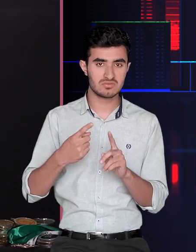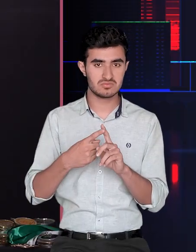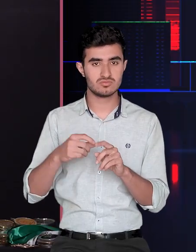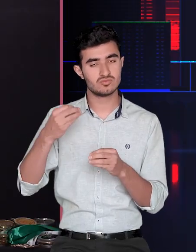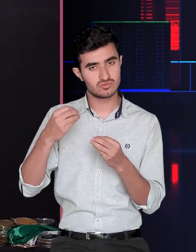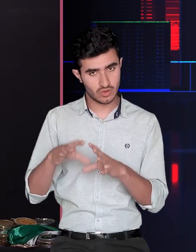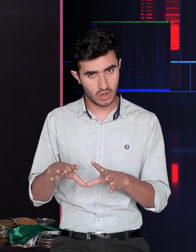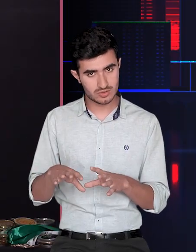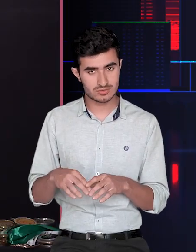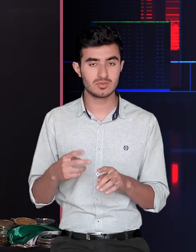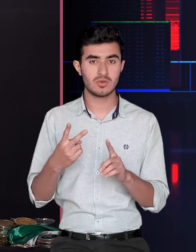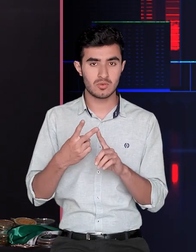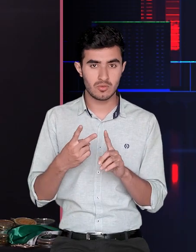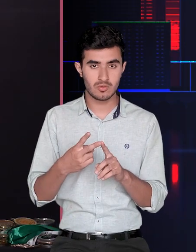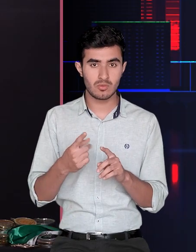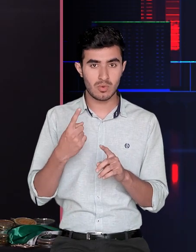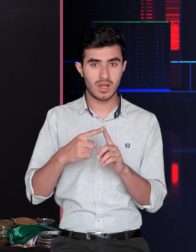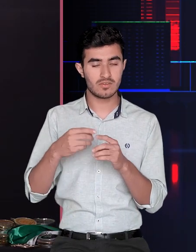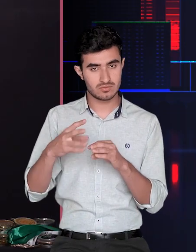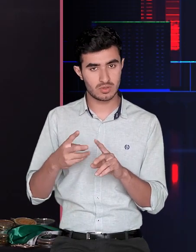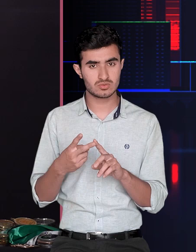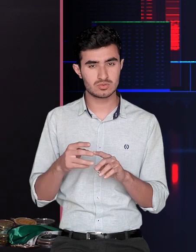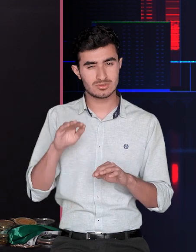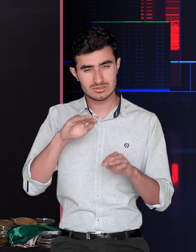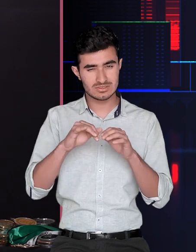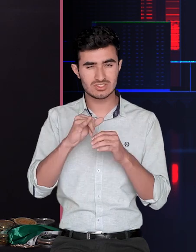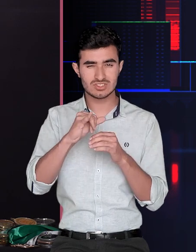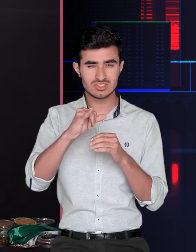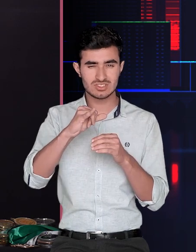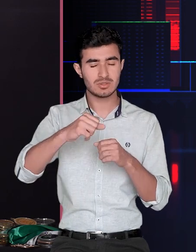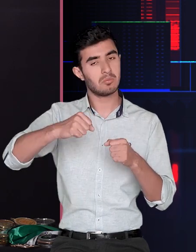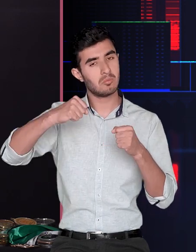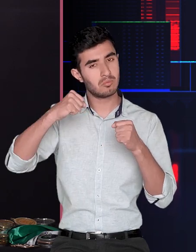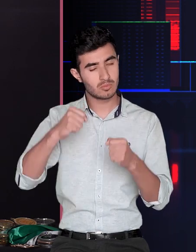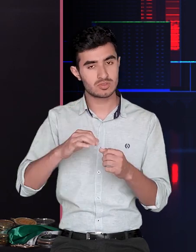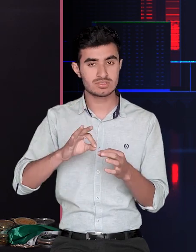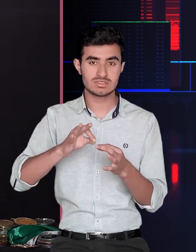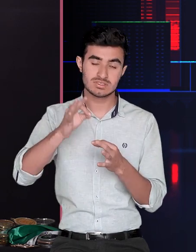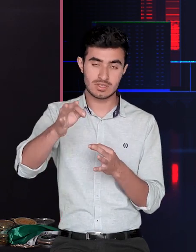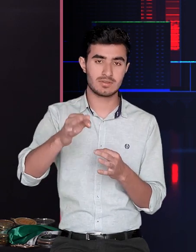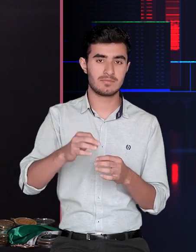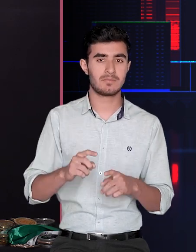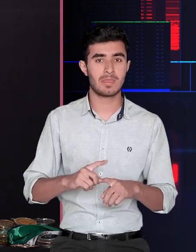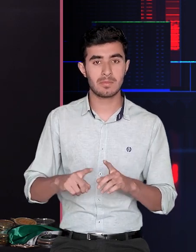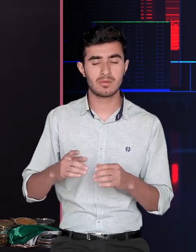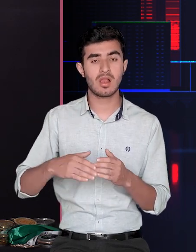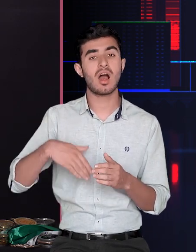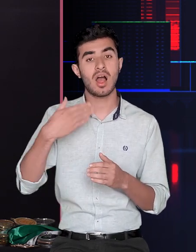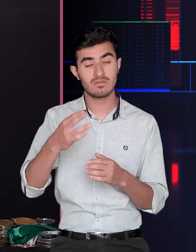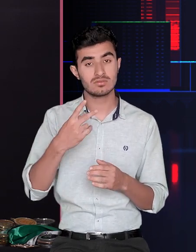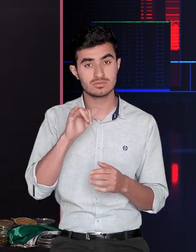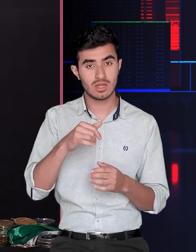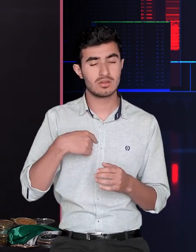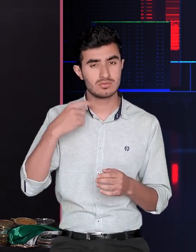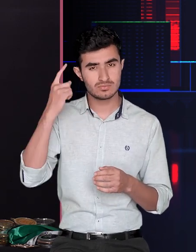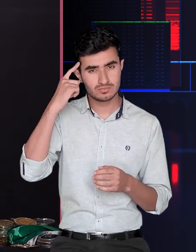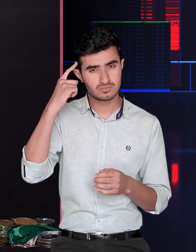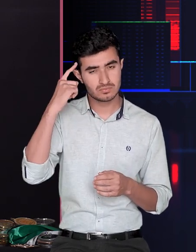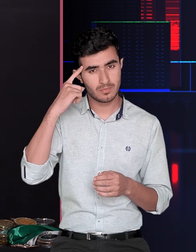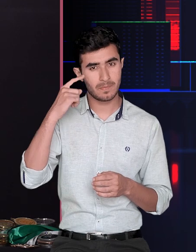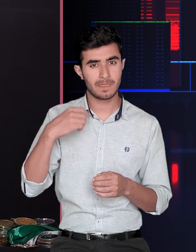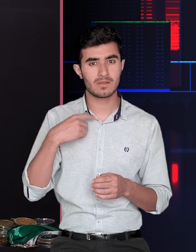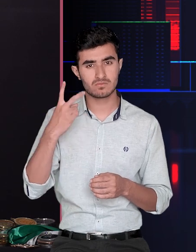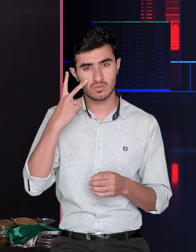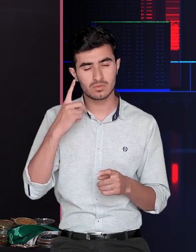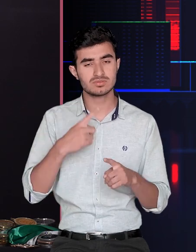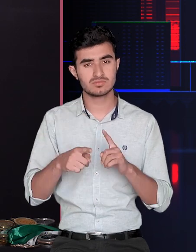disqualified in one of them. I was hardly able to complete the race. But then after that, I realized